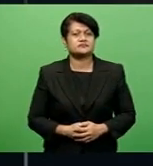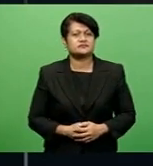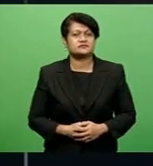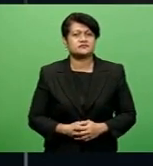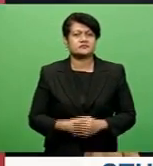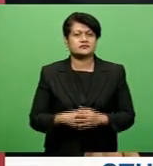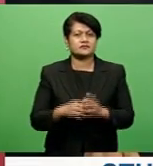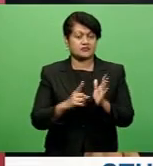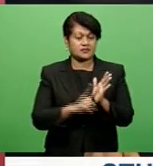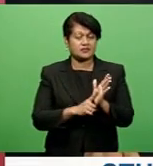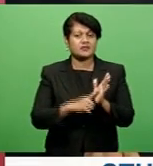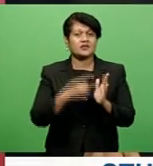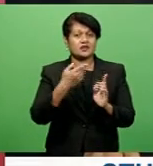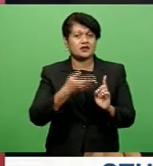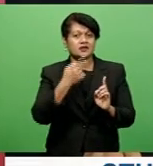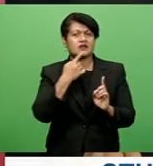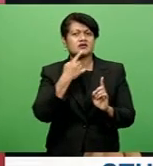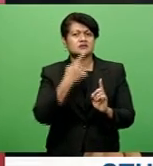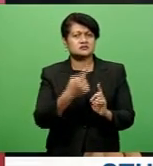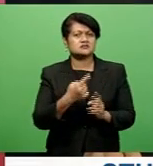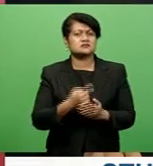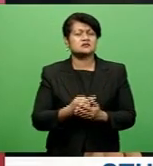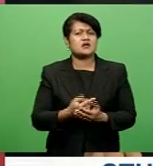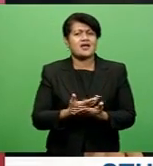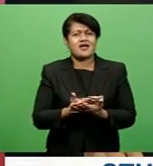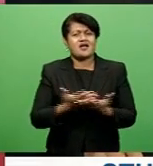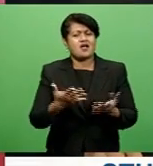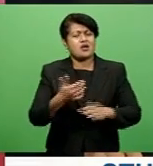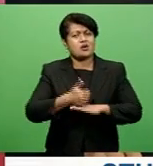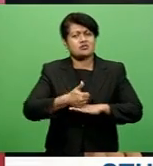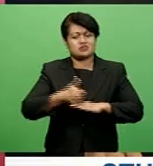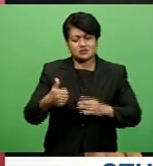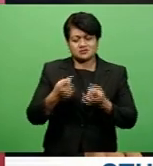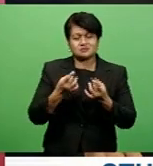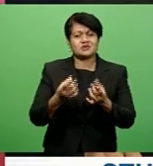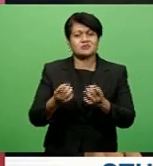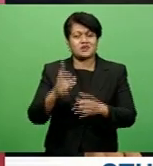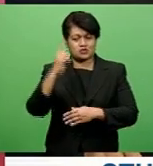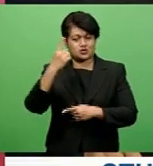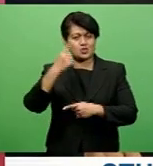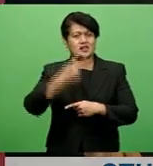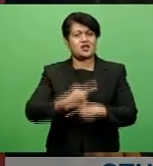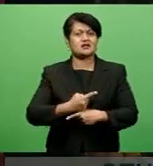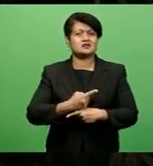Lina Rees is standing by live. Lina, how are authorities preparing tonight?